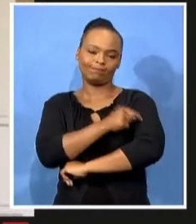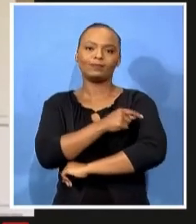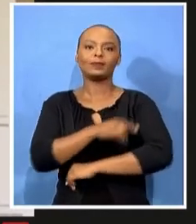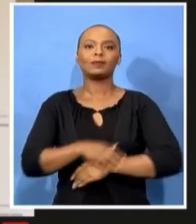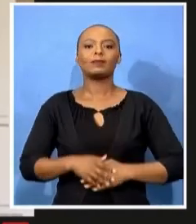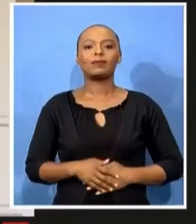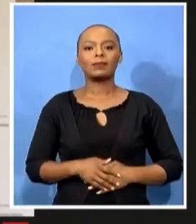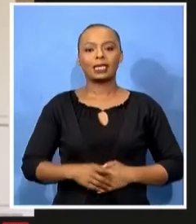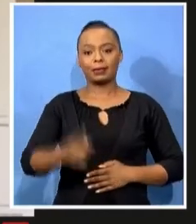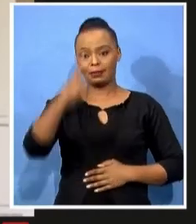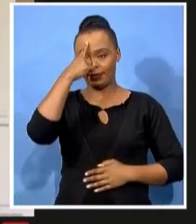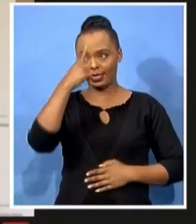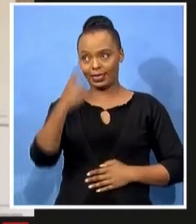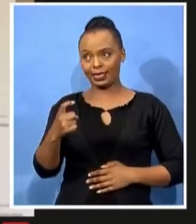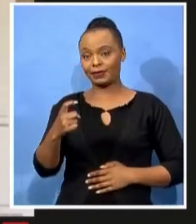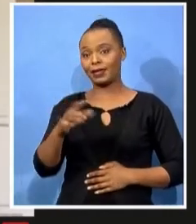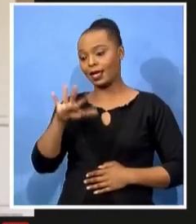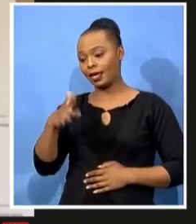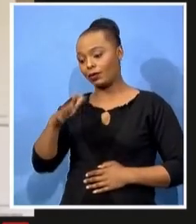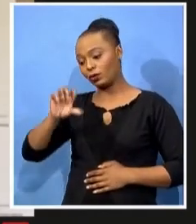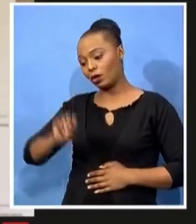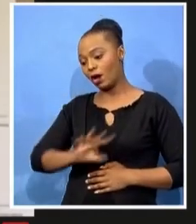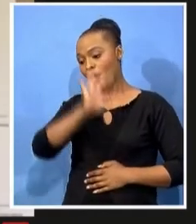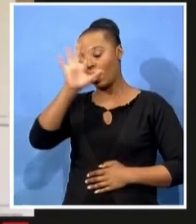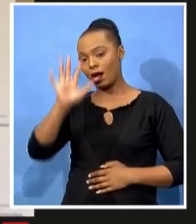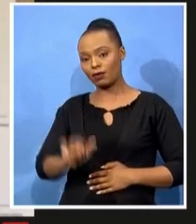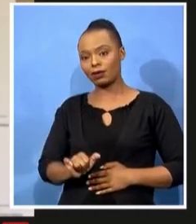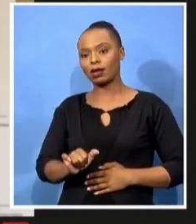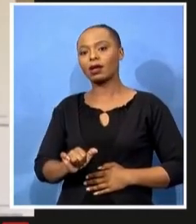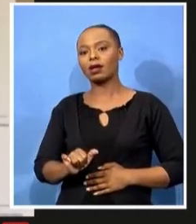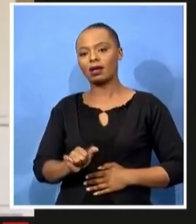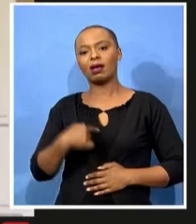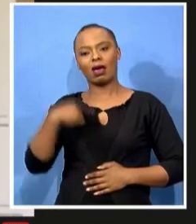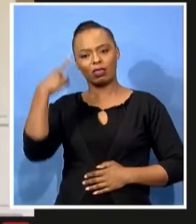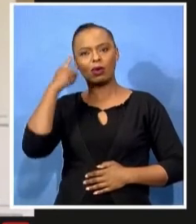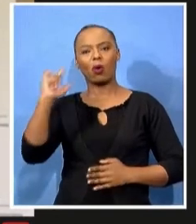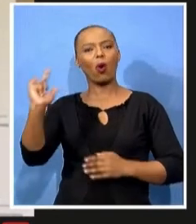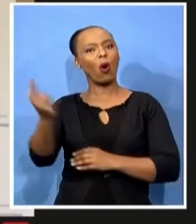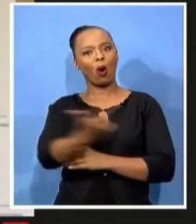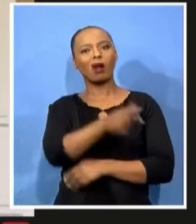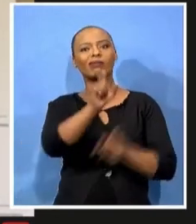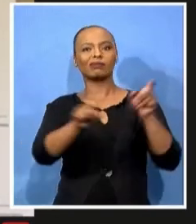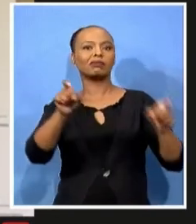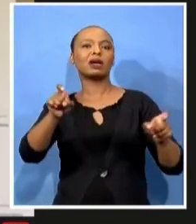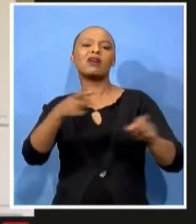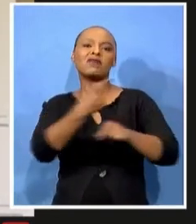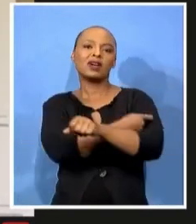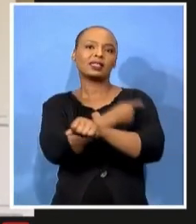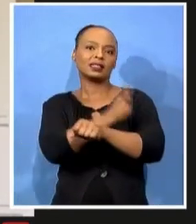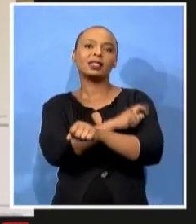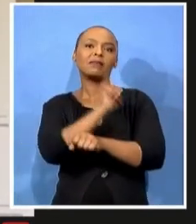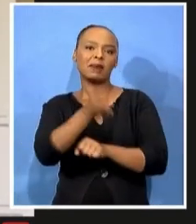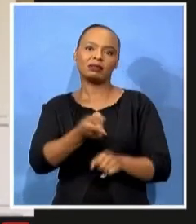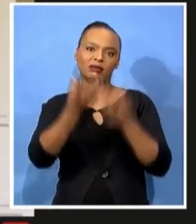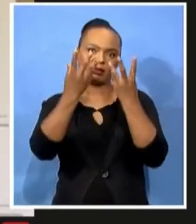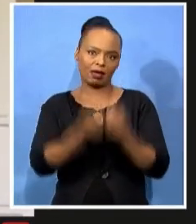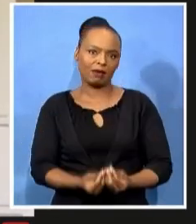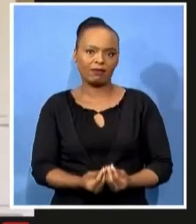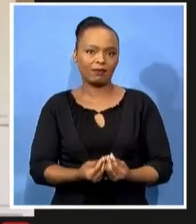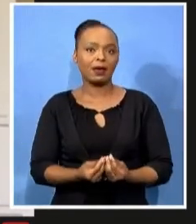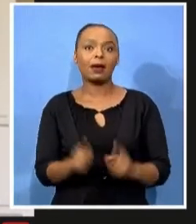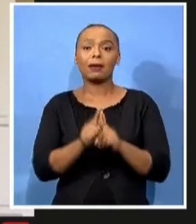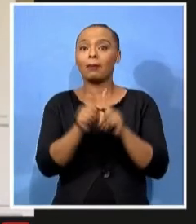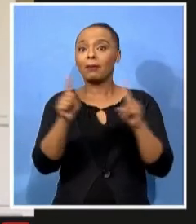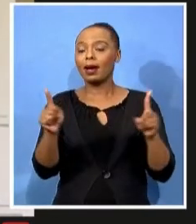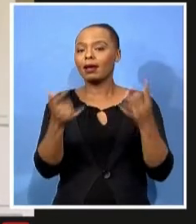possible, everyone should actually have the vaccine. But in terms of our current calculation, you need